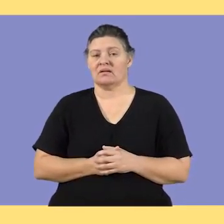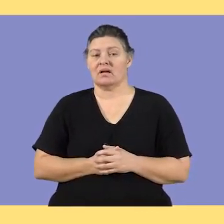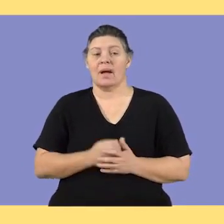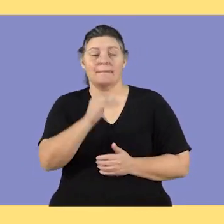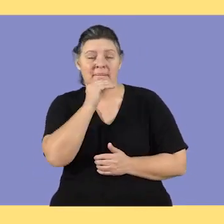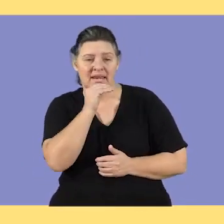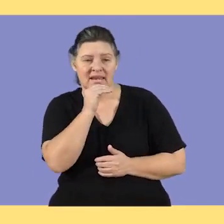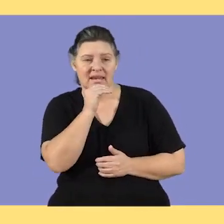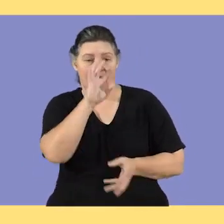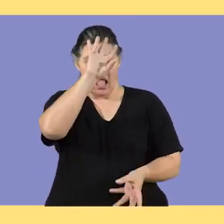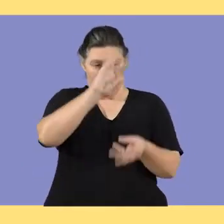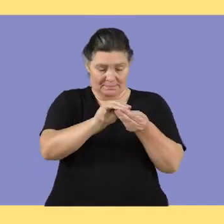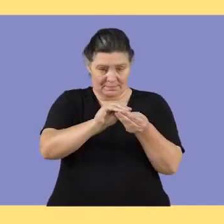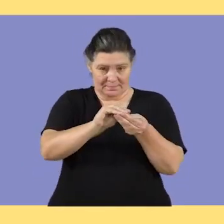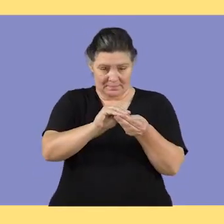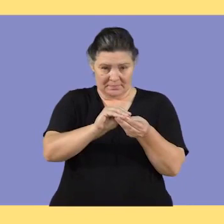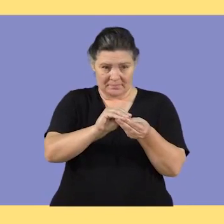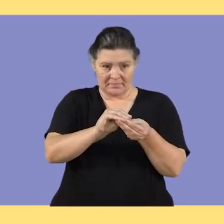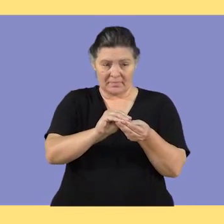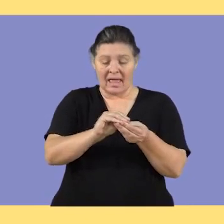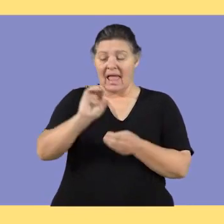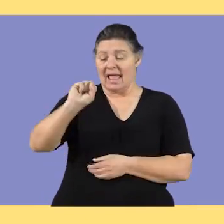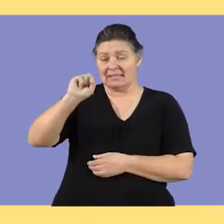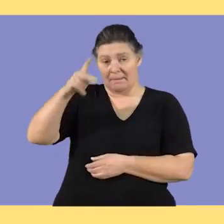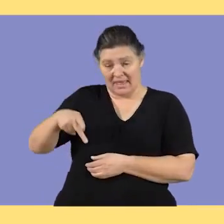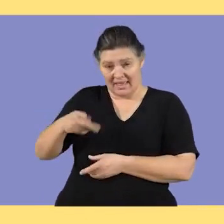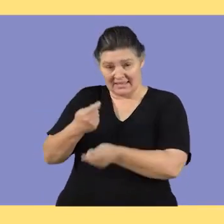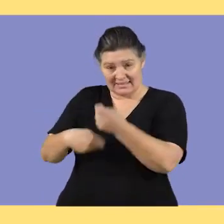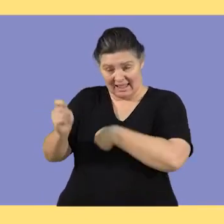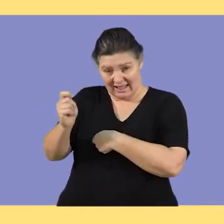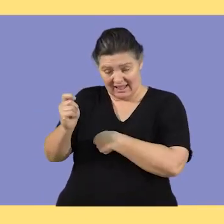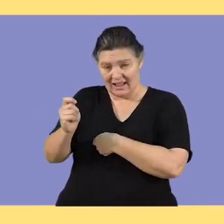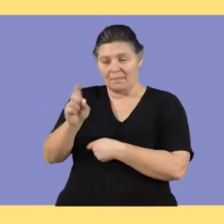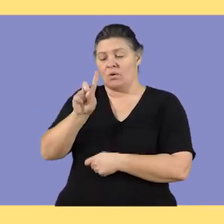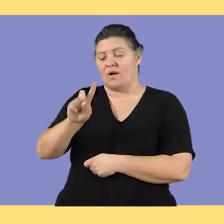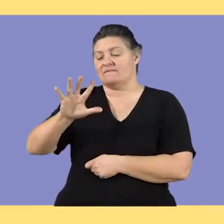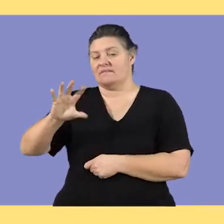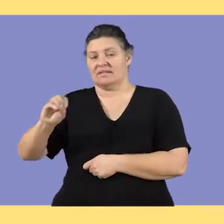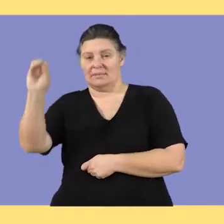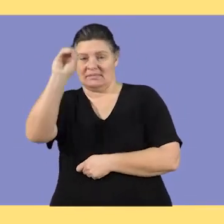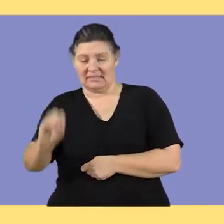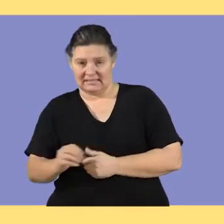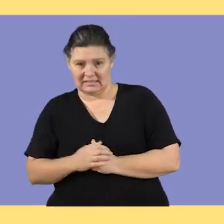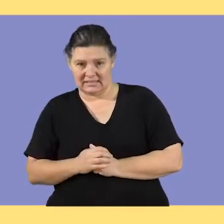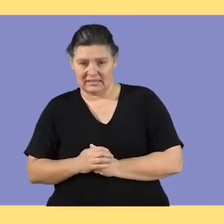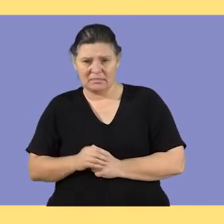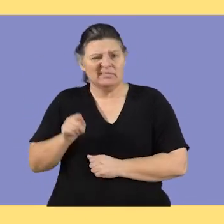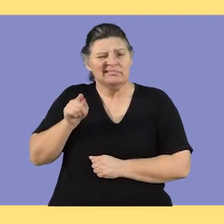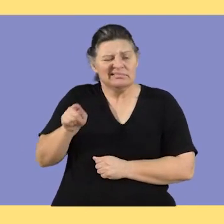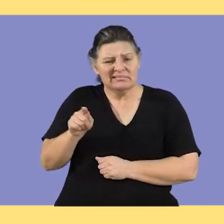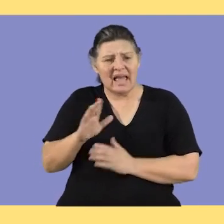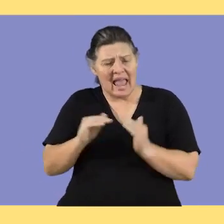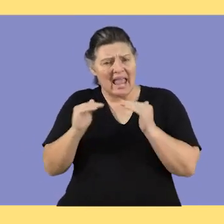percentages. That means if I add these two, my selling price is going to be